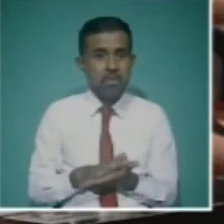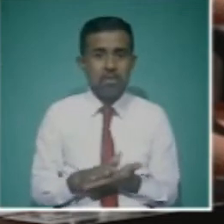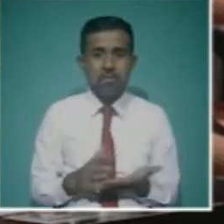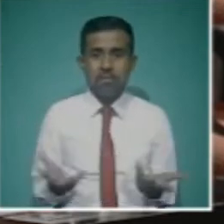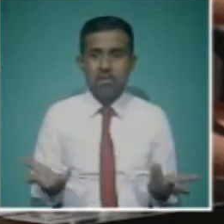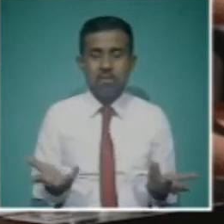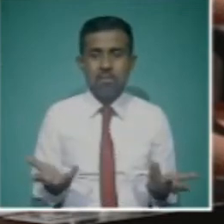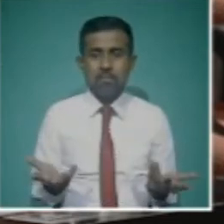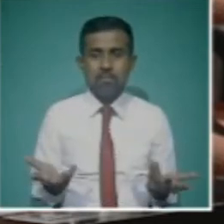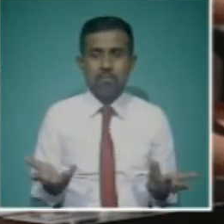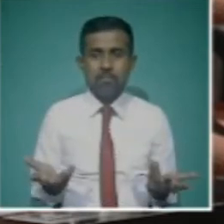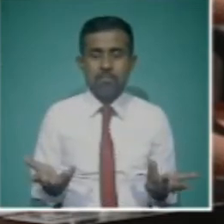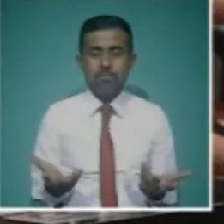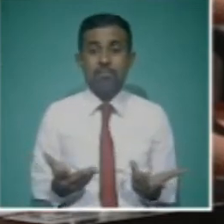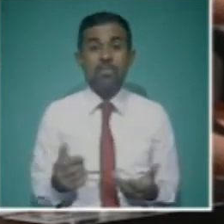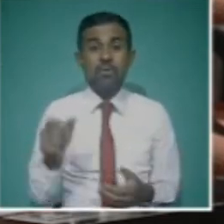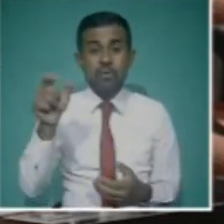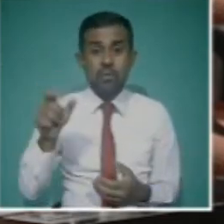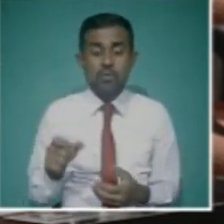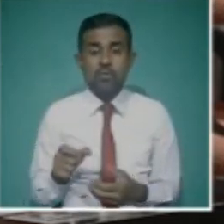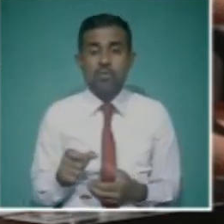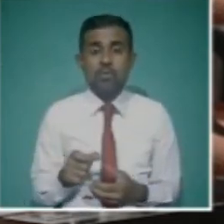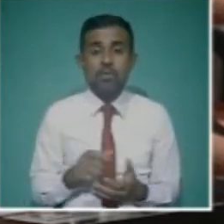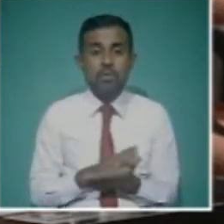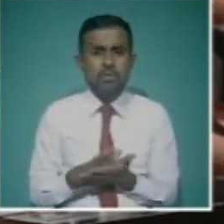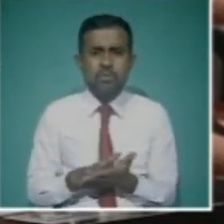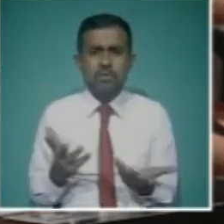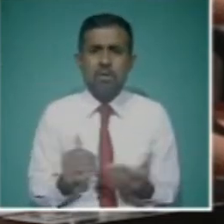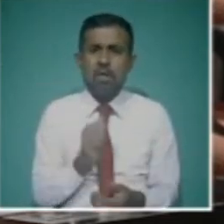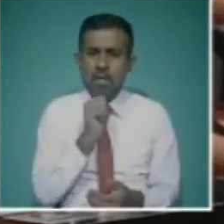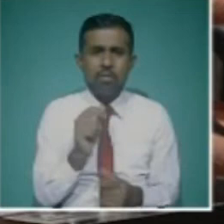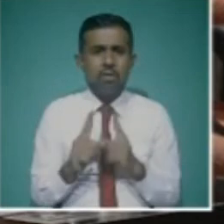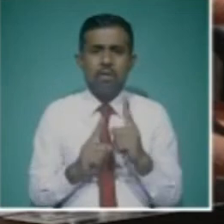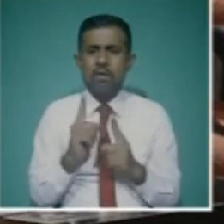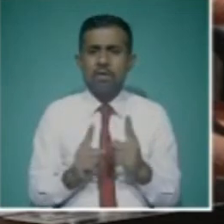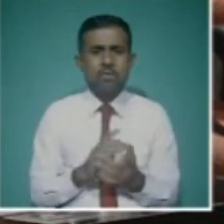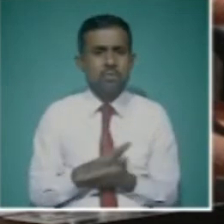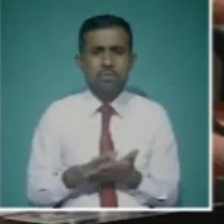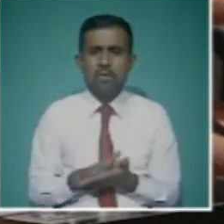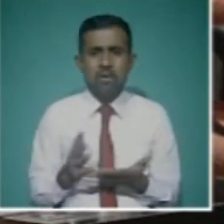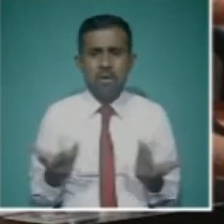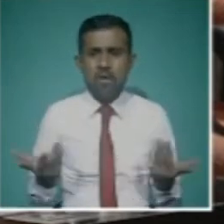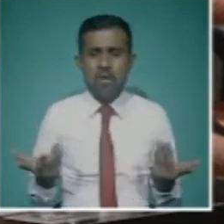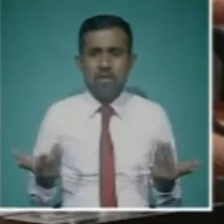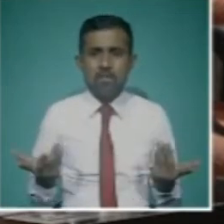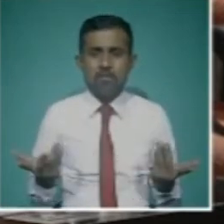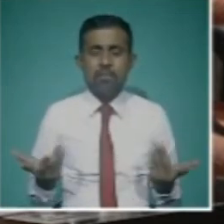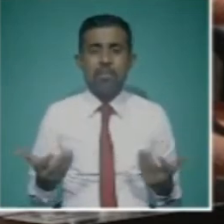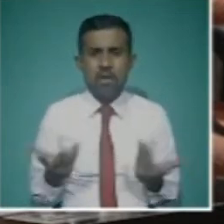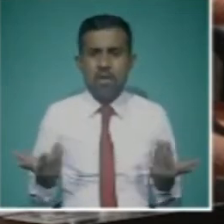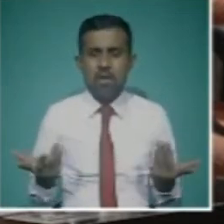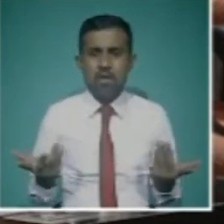Nor is he prepared to speak the truth. And that is the problem that we have.